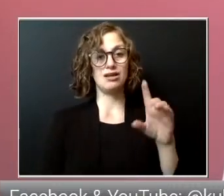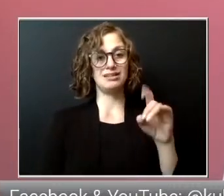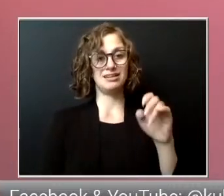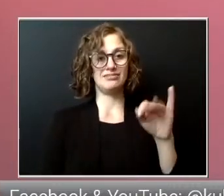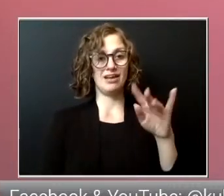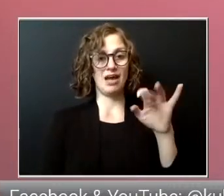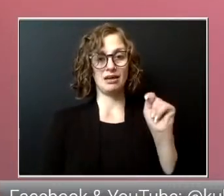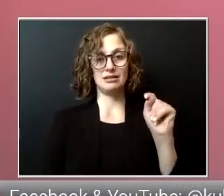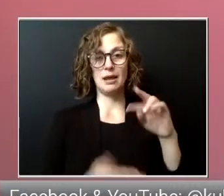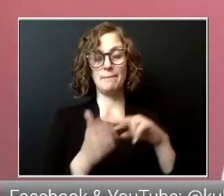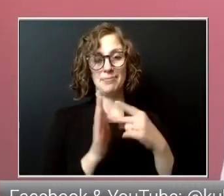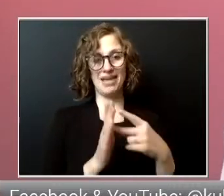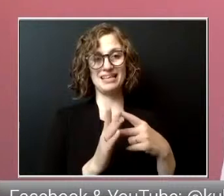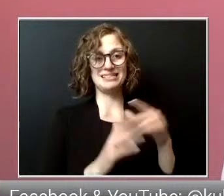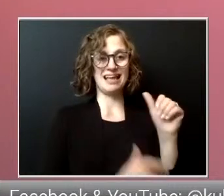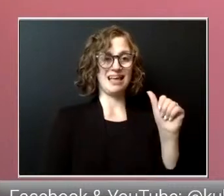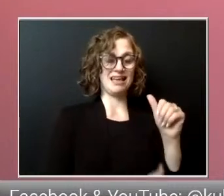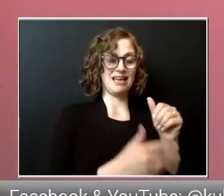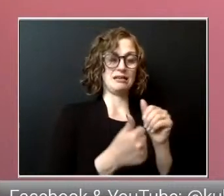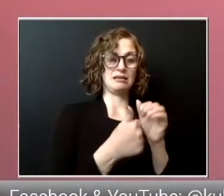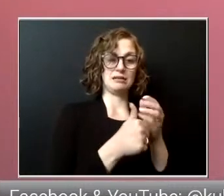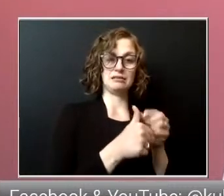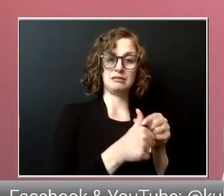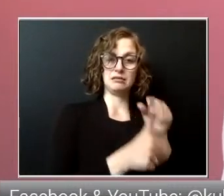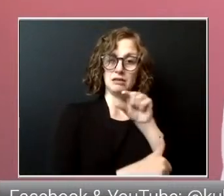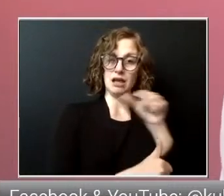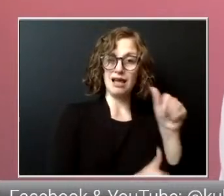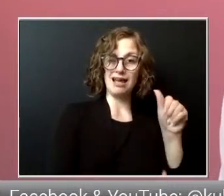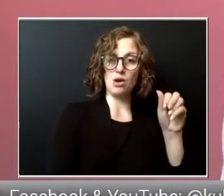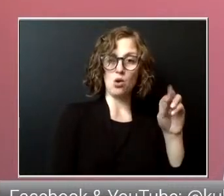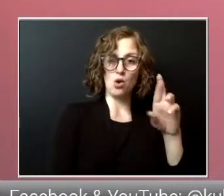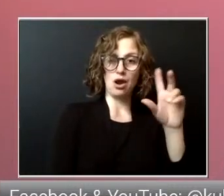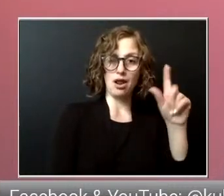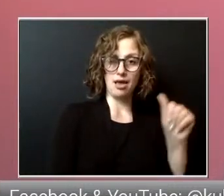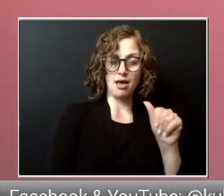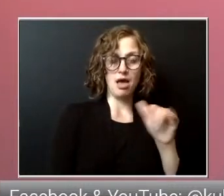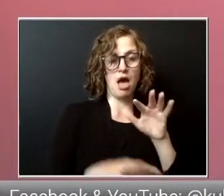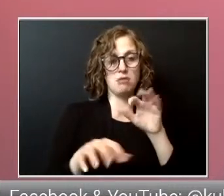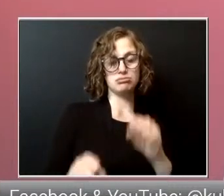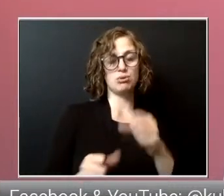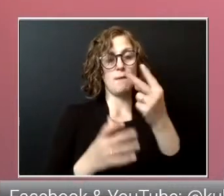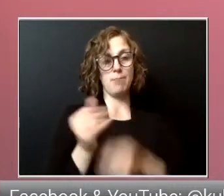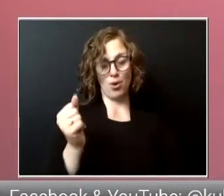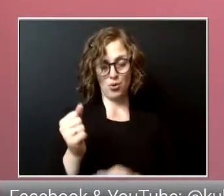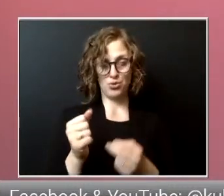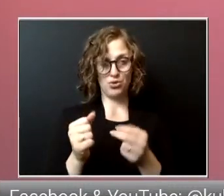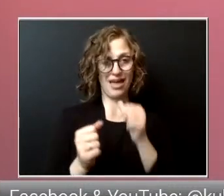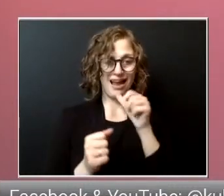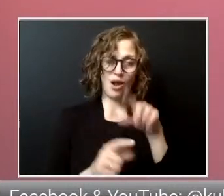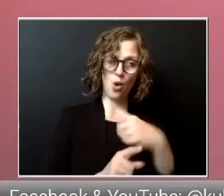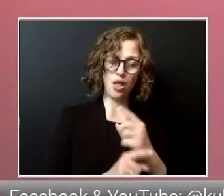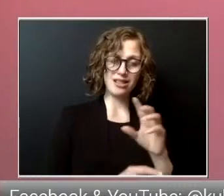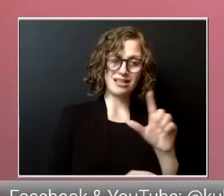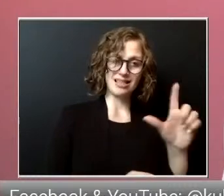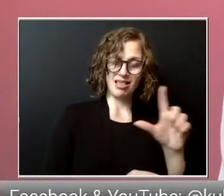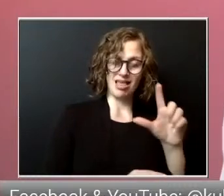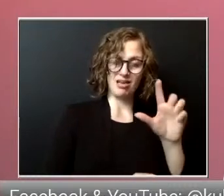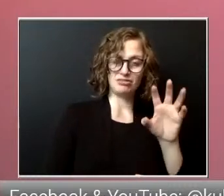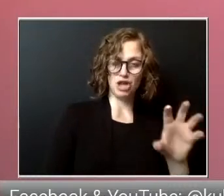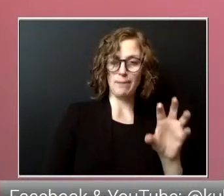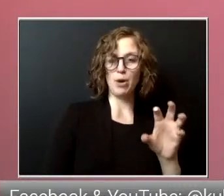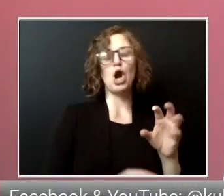being dedicated just to the left pumping chamber. And with time, thickening of the right heart develops. So those are the